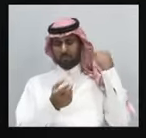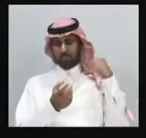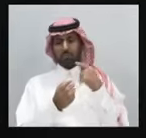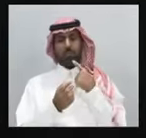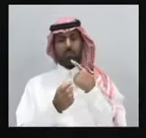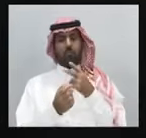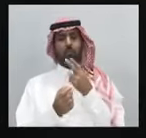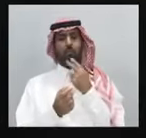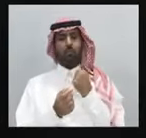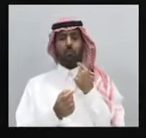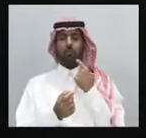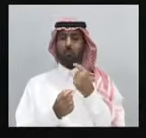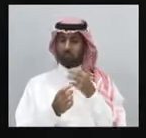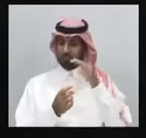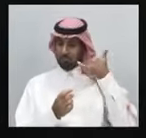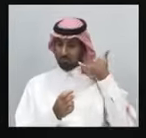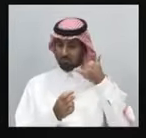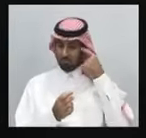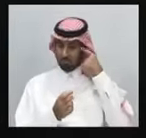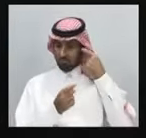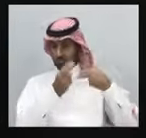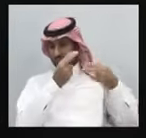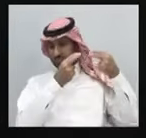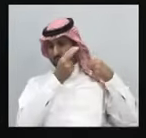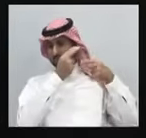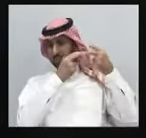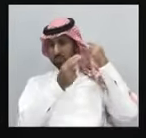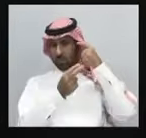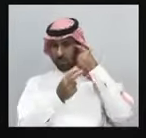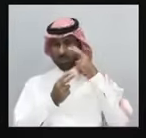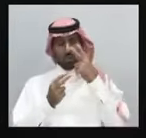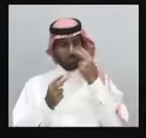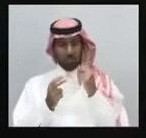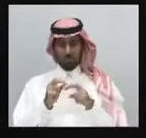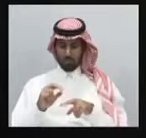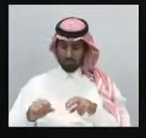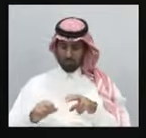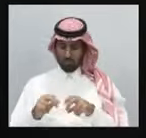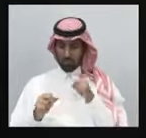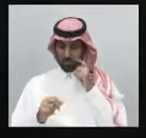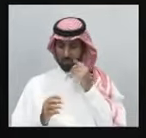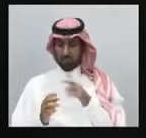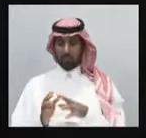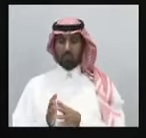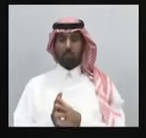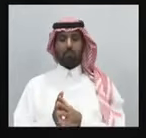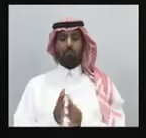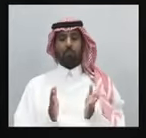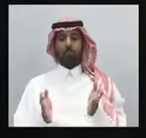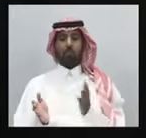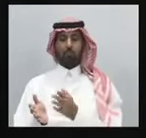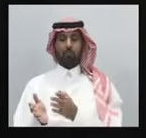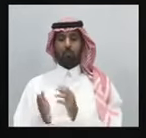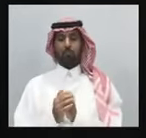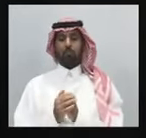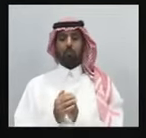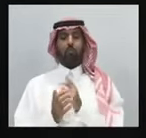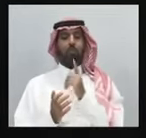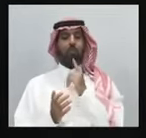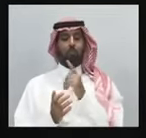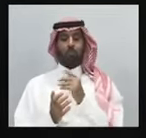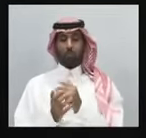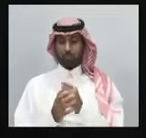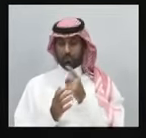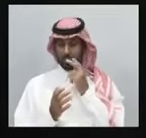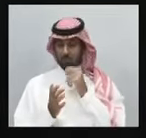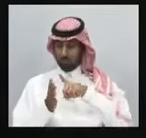Because I am so interested in history and I like to try new things. Or you would say, I would like to try